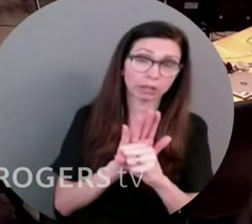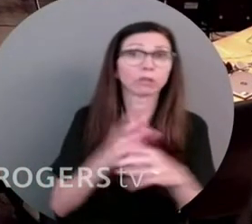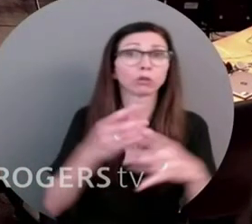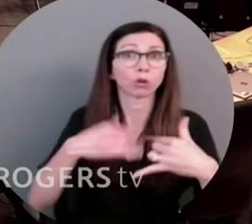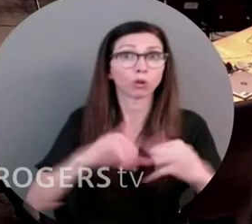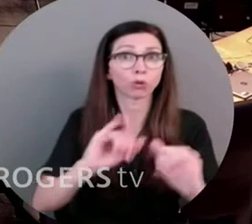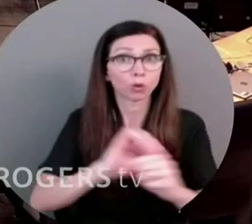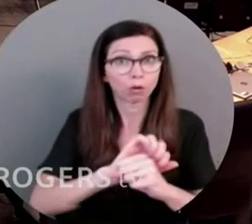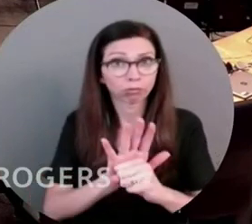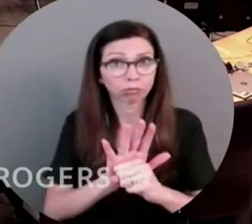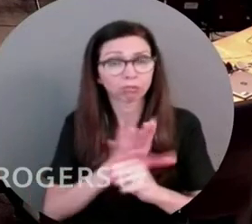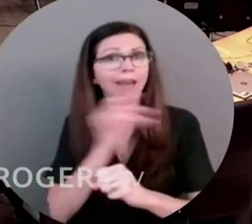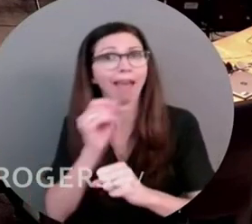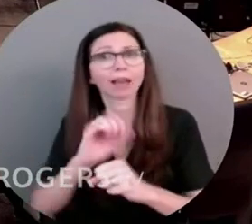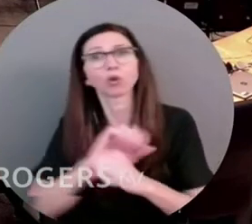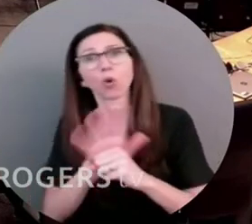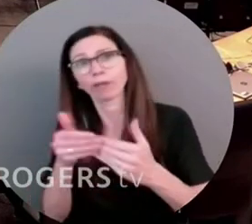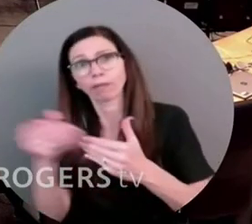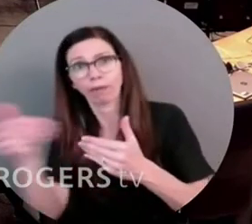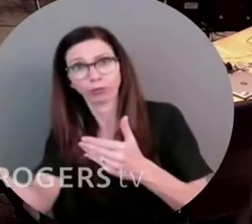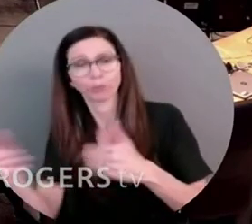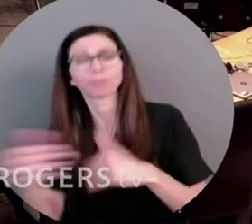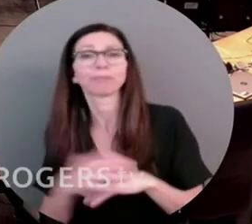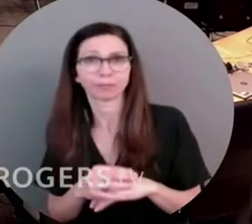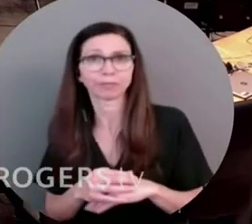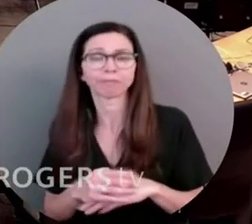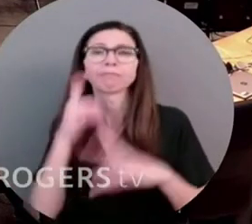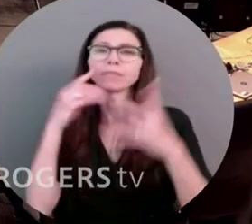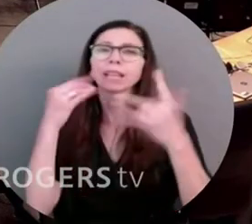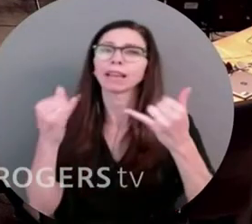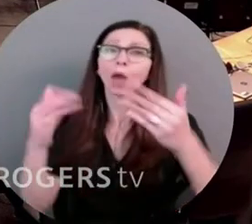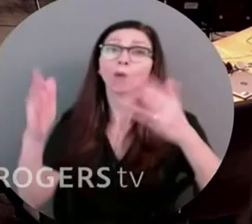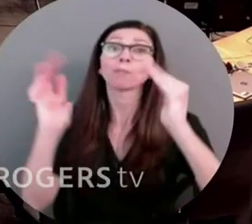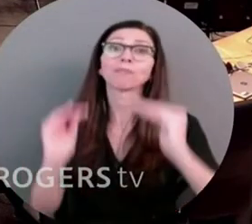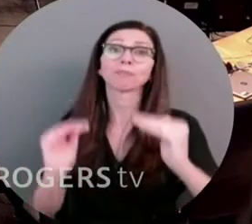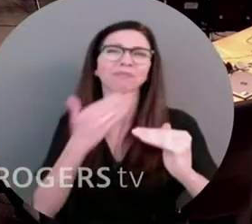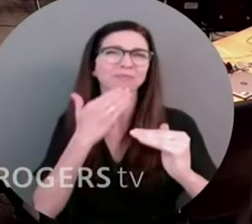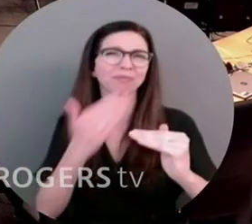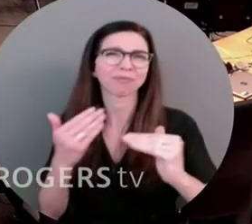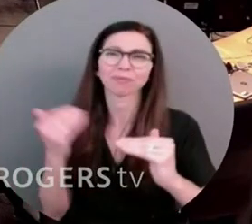Thank you. Moving on, we will go to Craig Lord at Global.